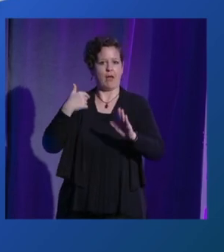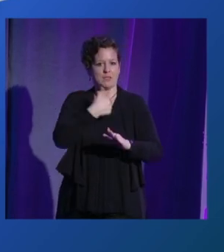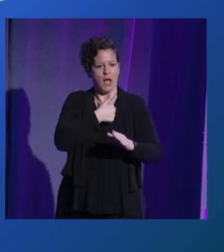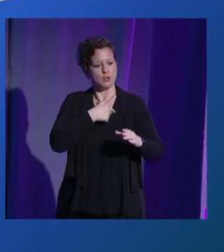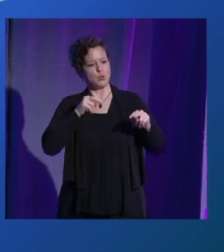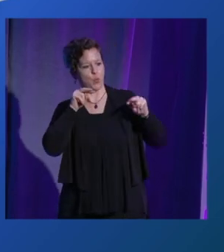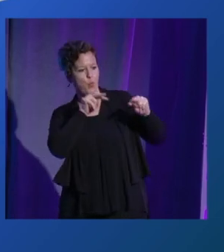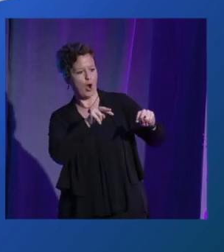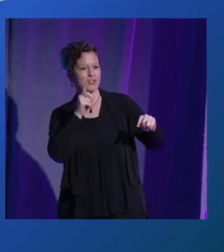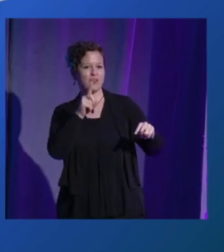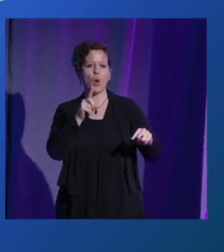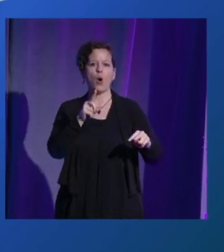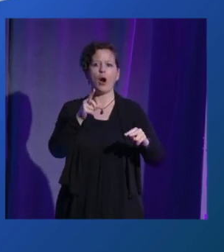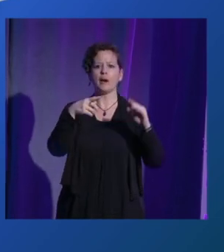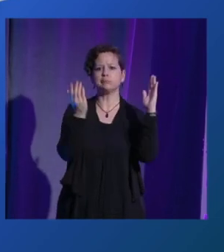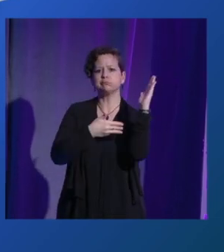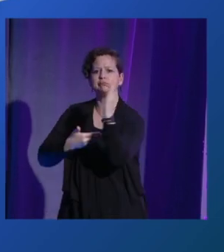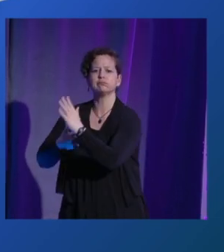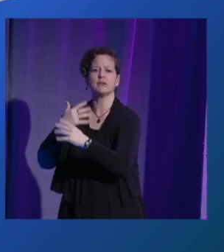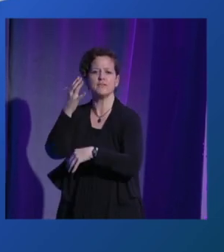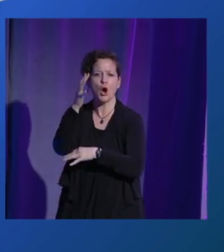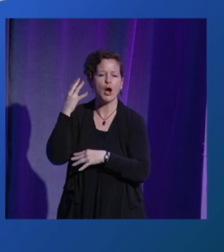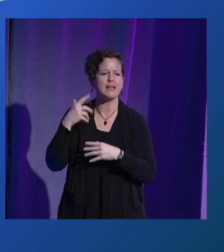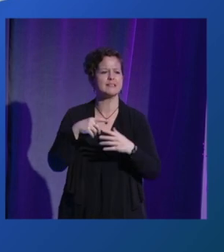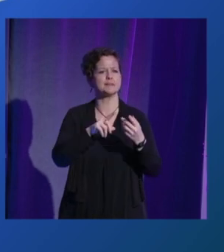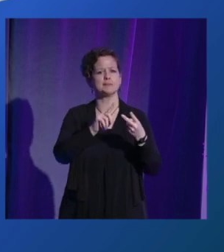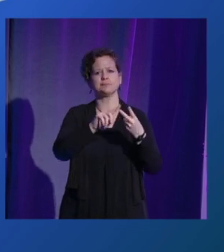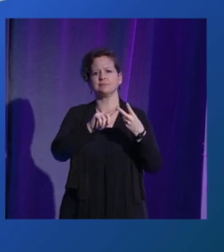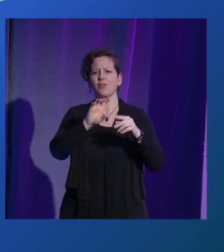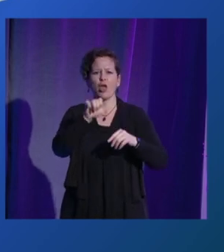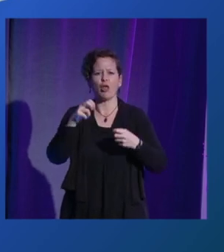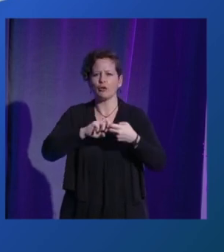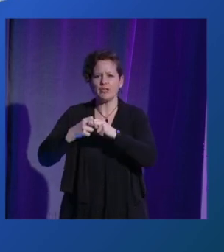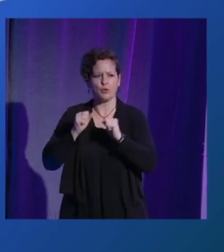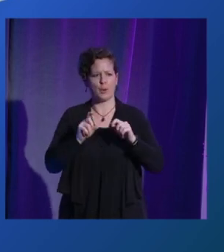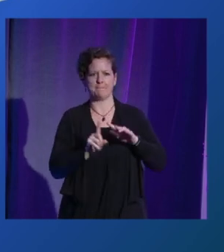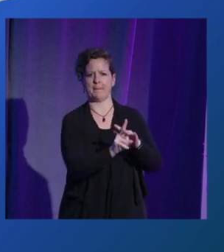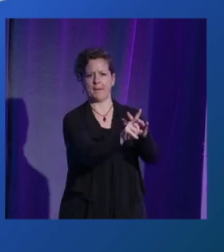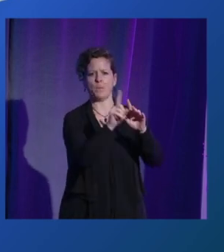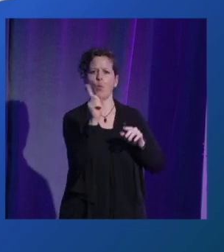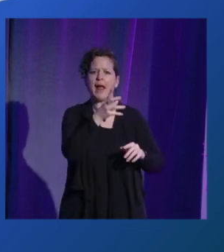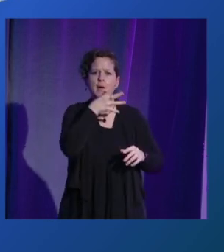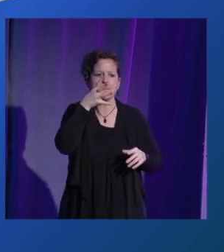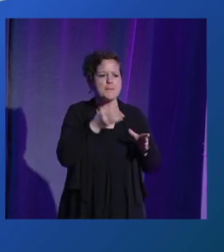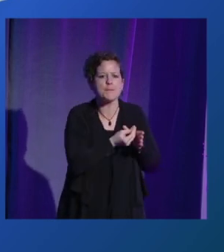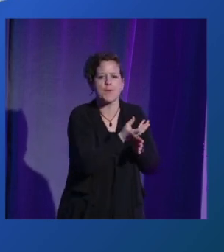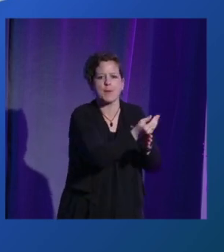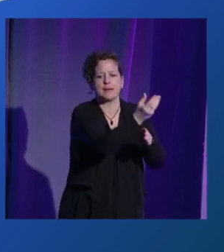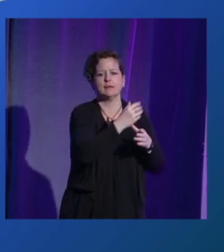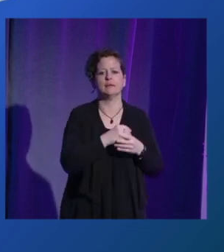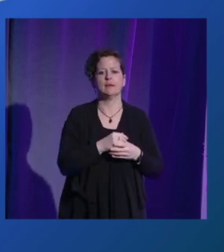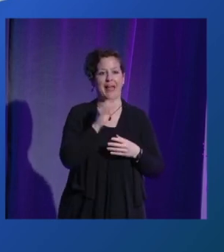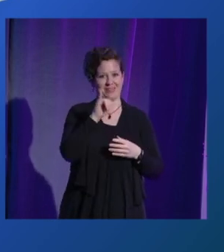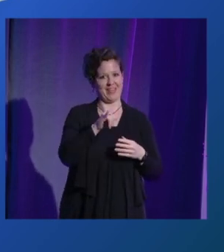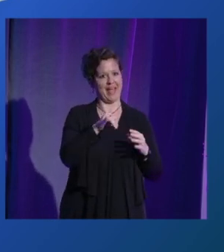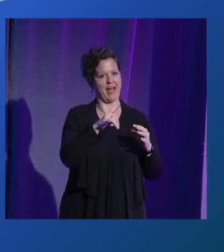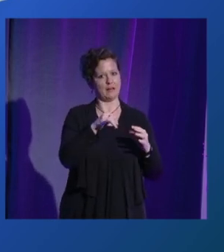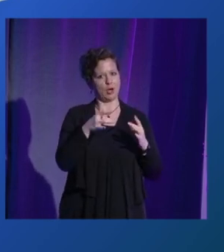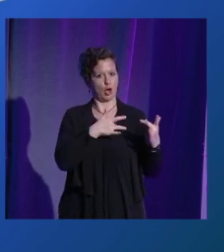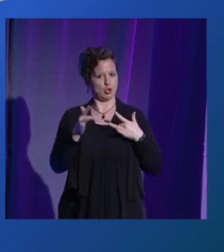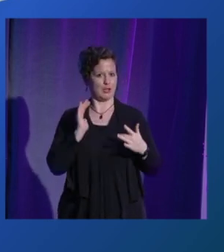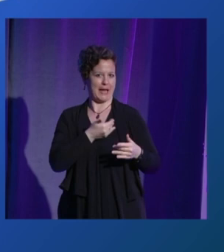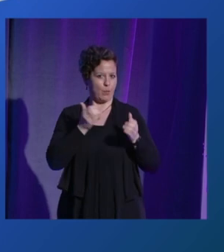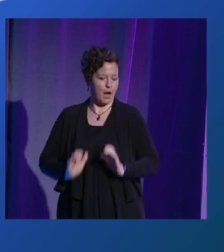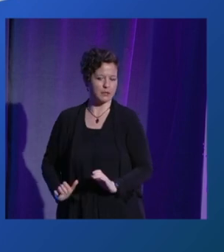deforestation uh monitor for uh you know other issues uh you know that that are of interest to our customers so it's you know allowed us